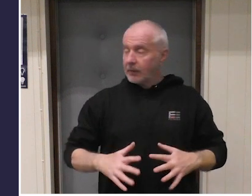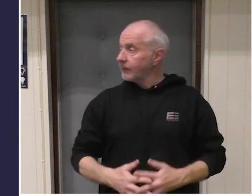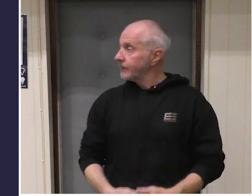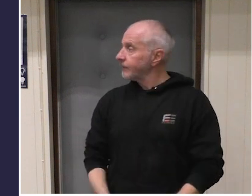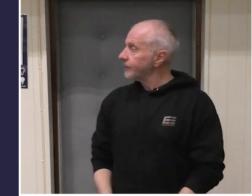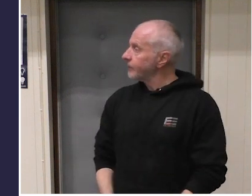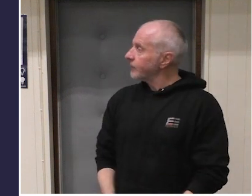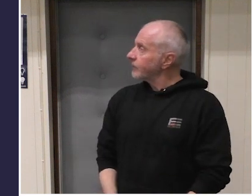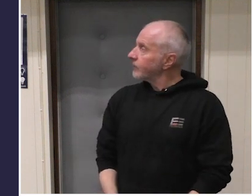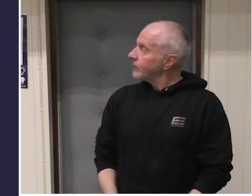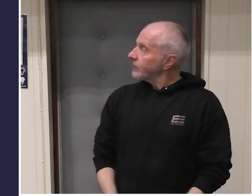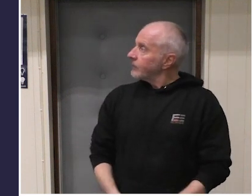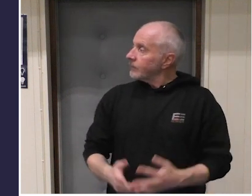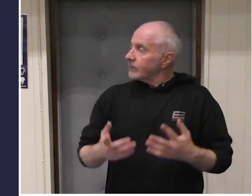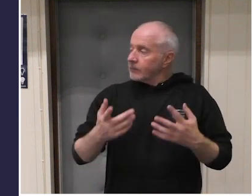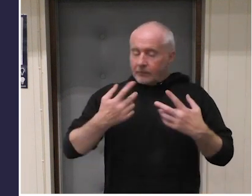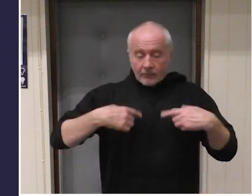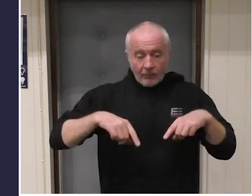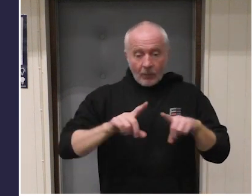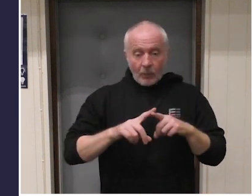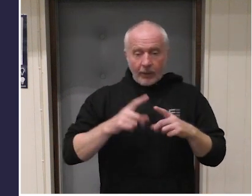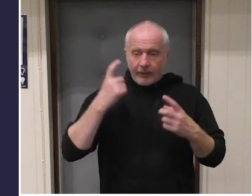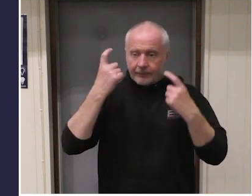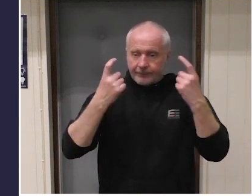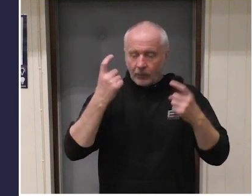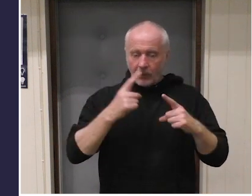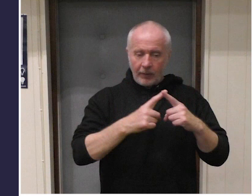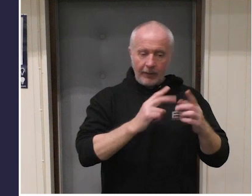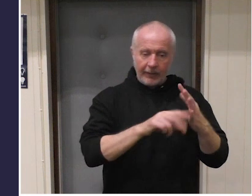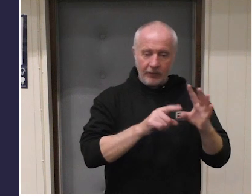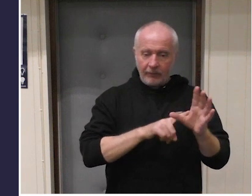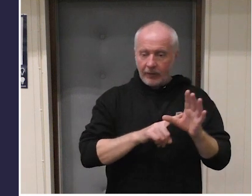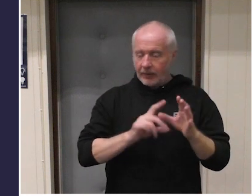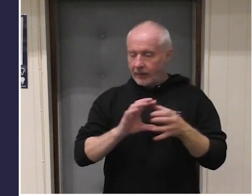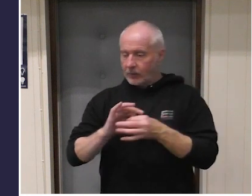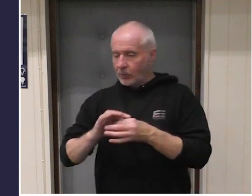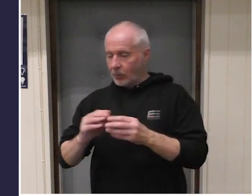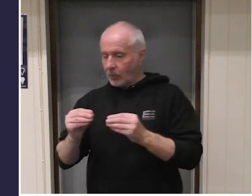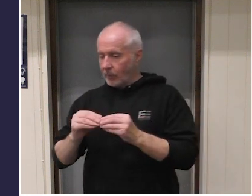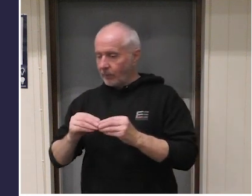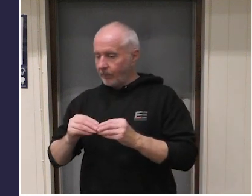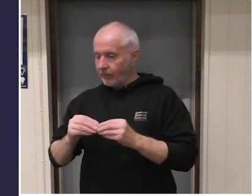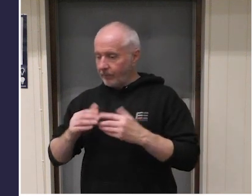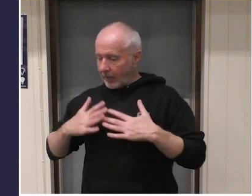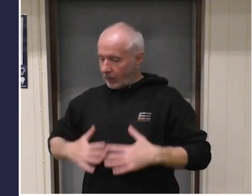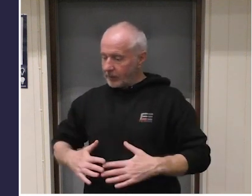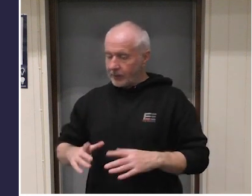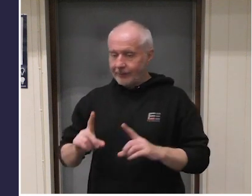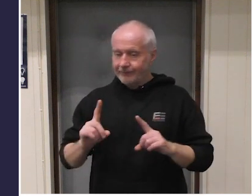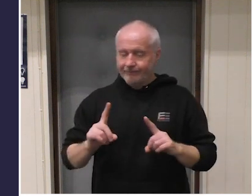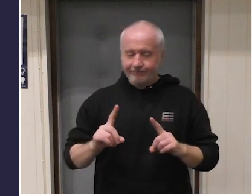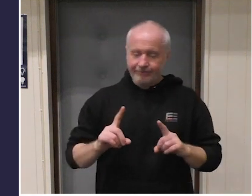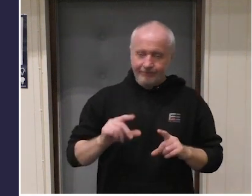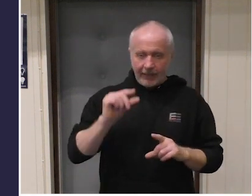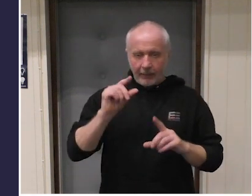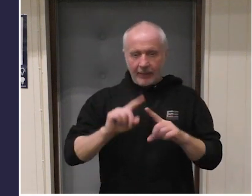the way we think about the entropy in the concept of biology is slightly different, because we have